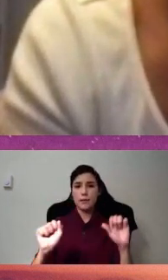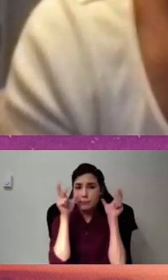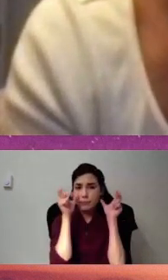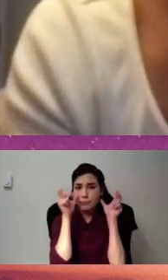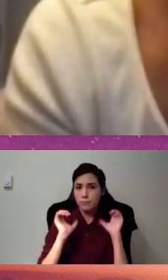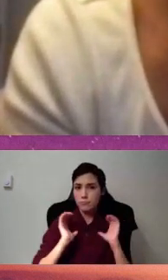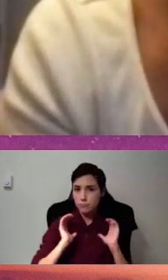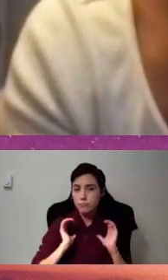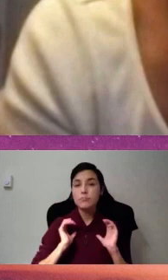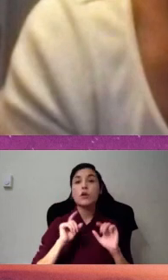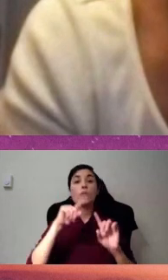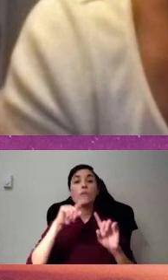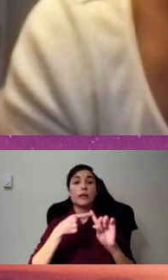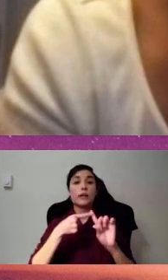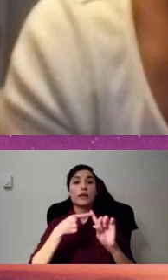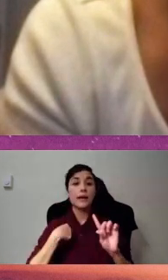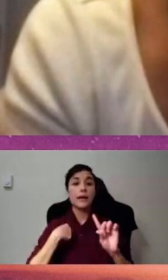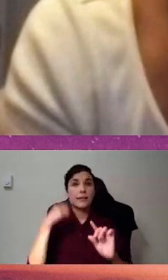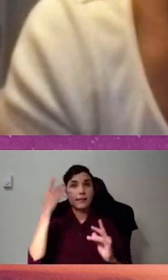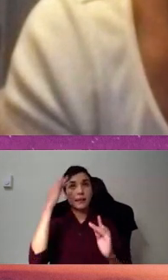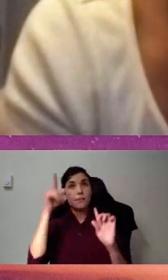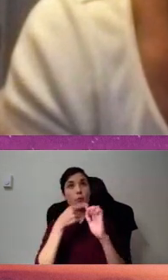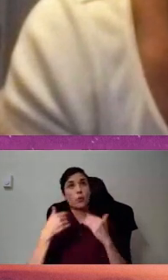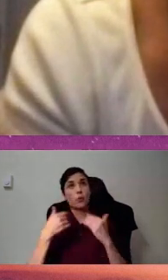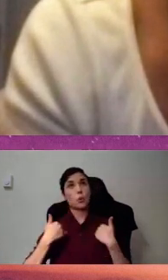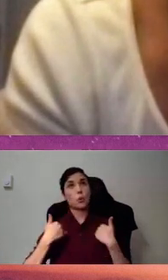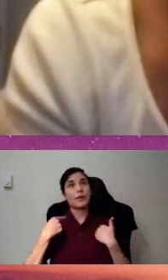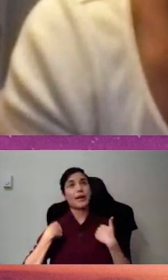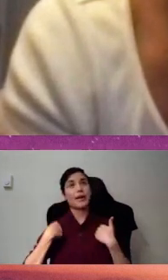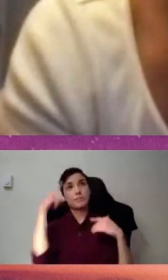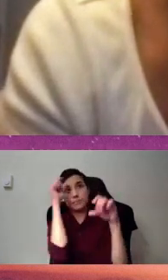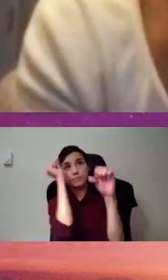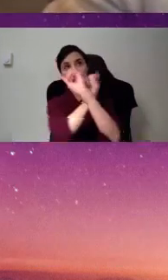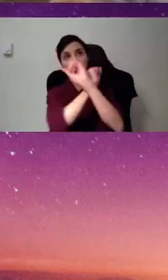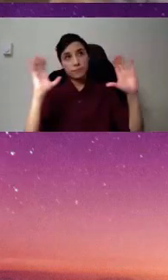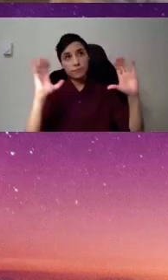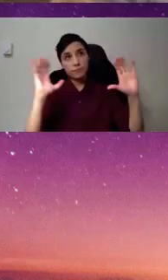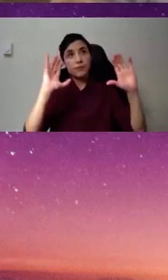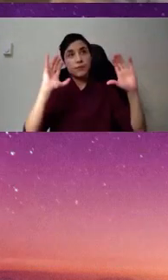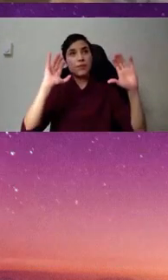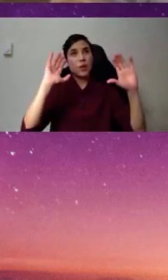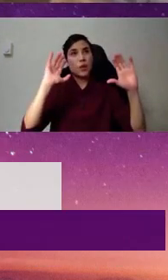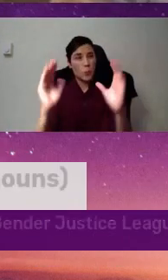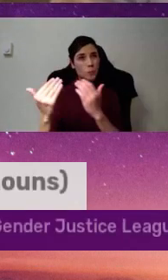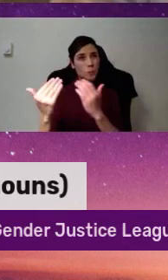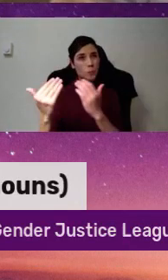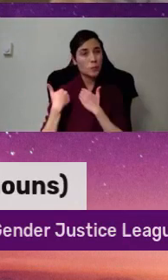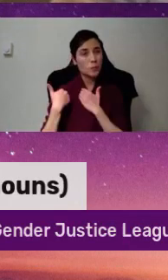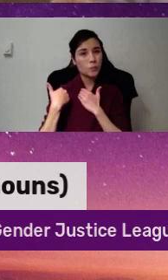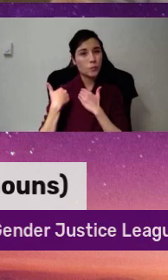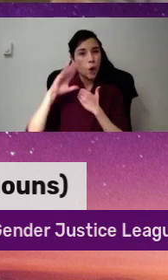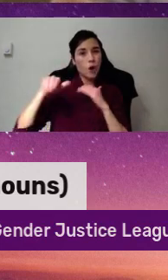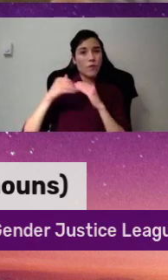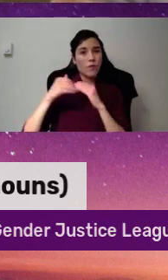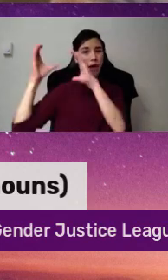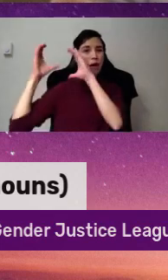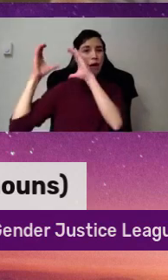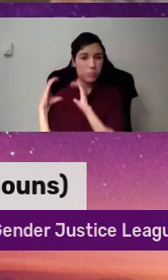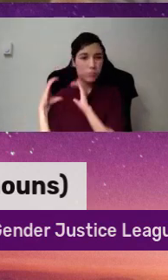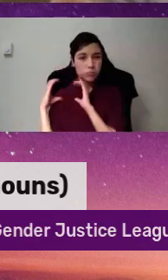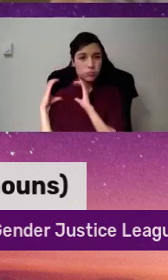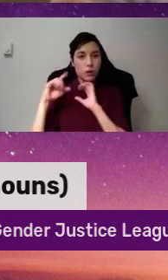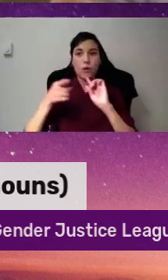of weight and burden that specific community holds when facing a world that is inherently built to exclude